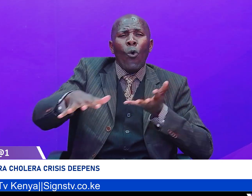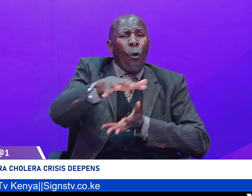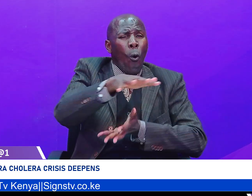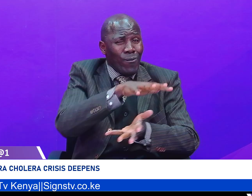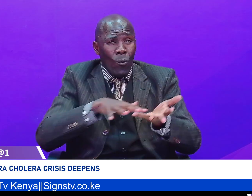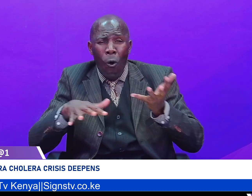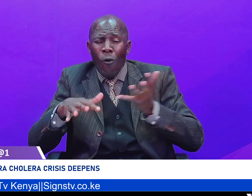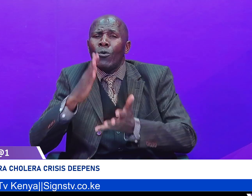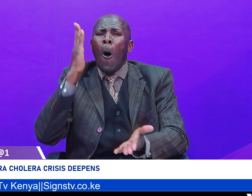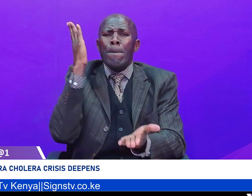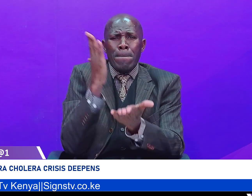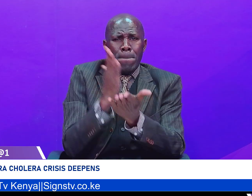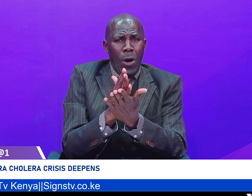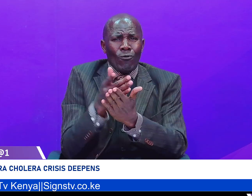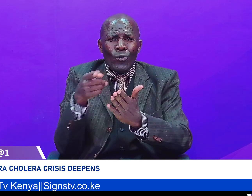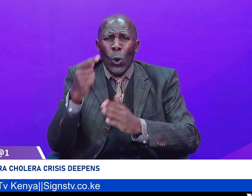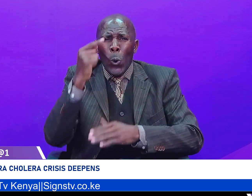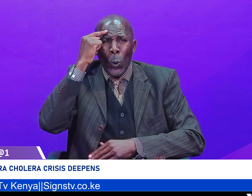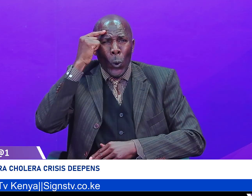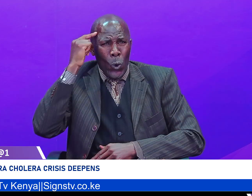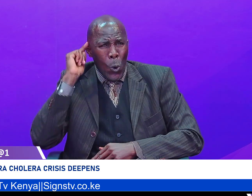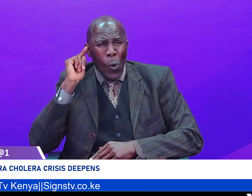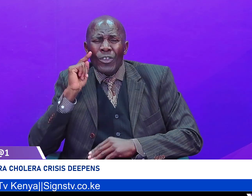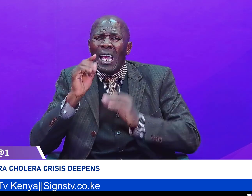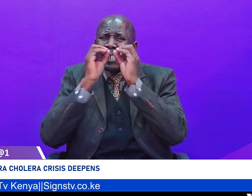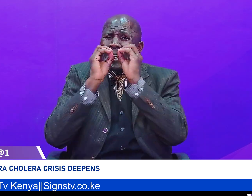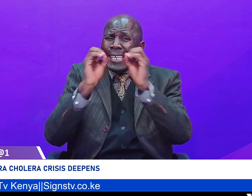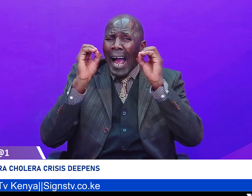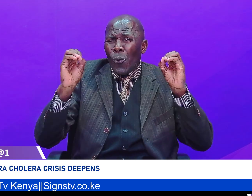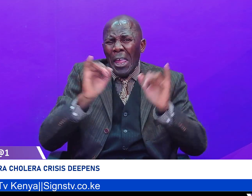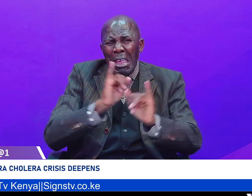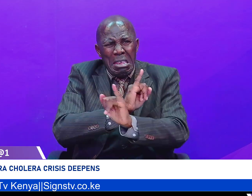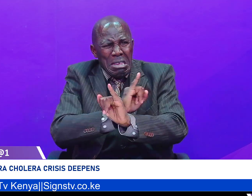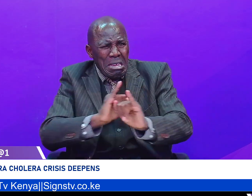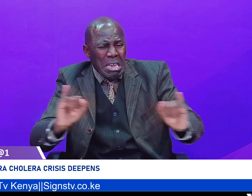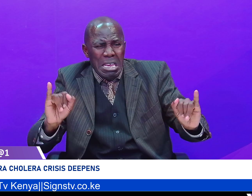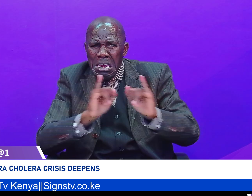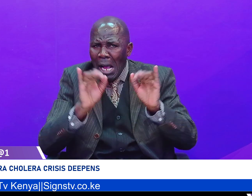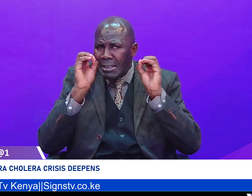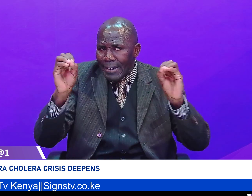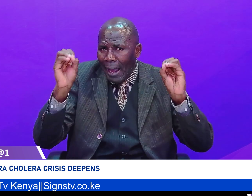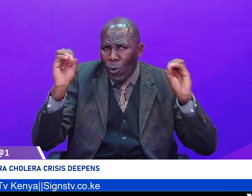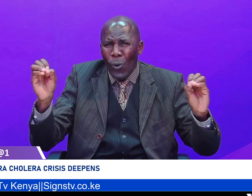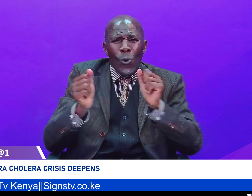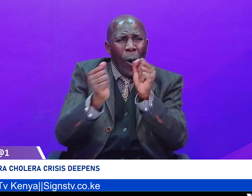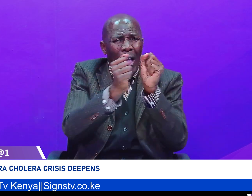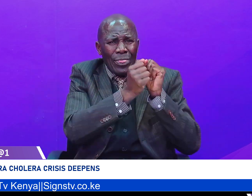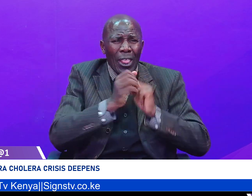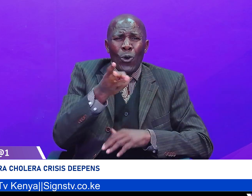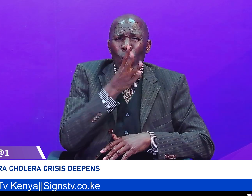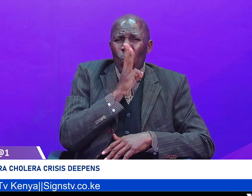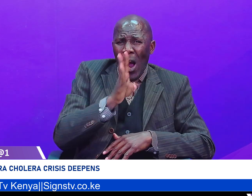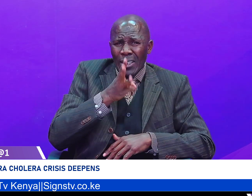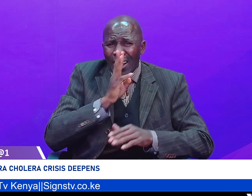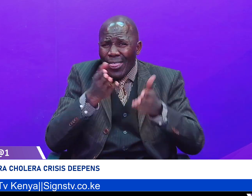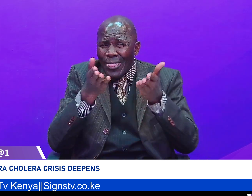These drastic actions come as health officials scramble to confirm the source of contamination